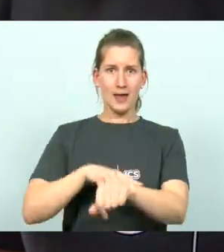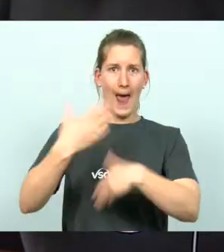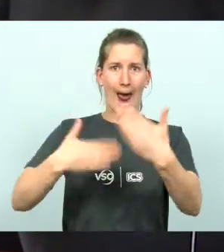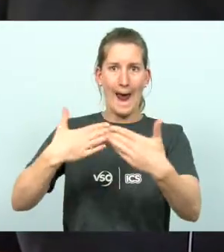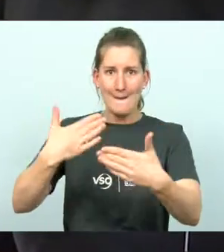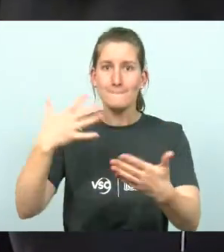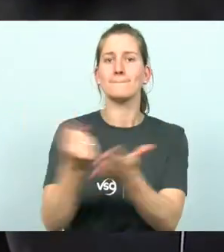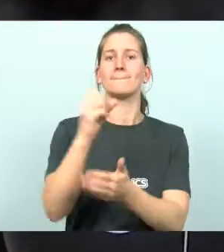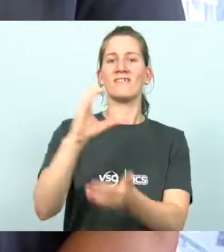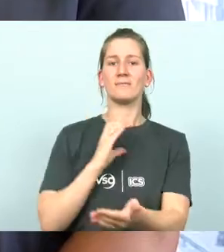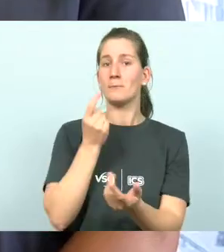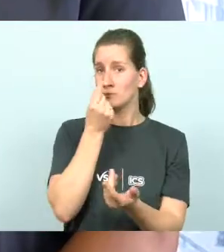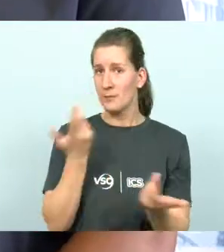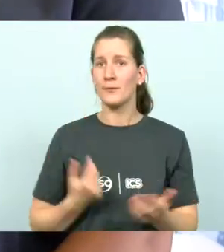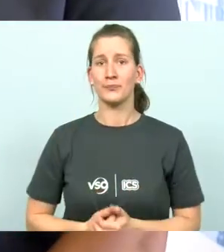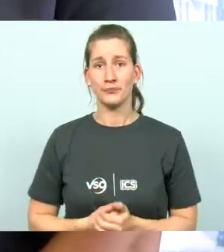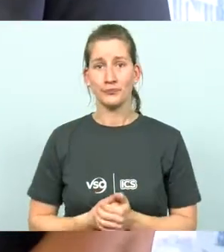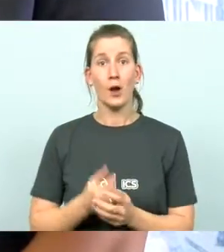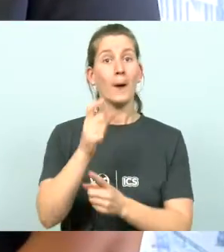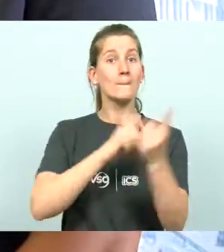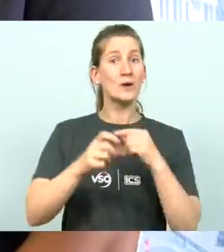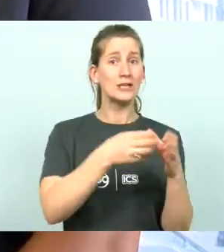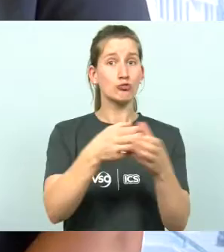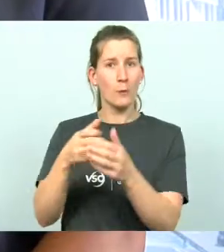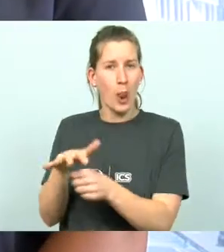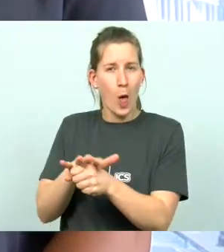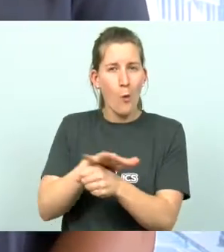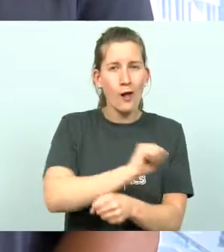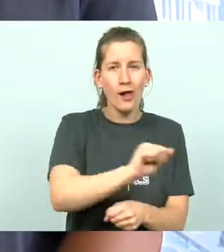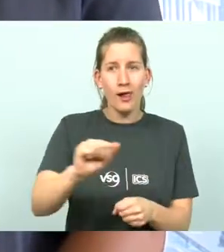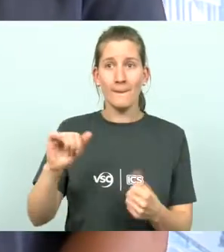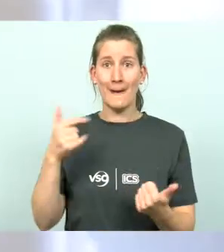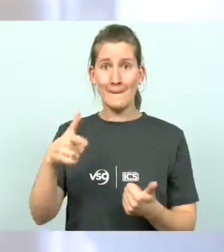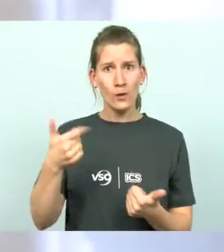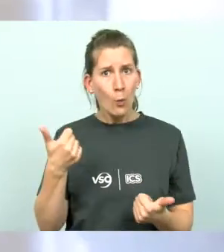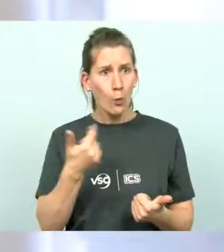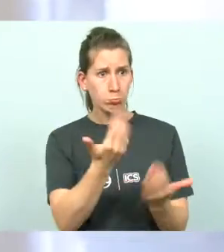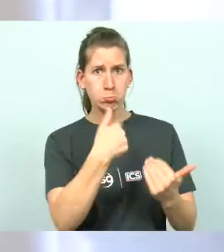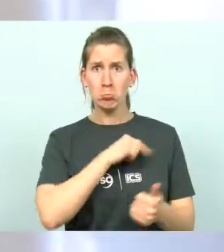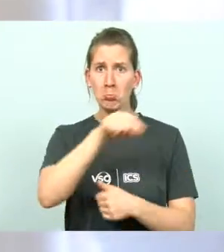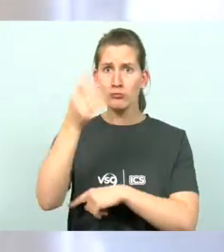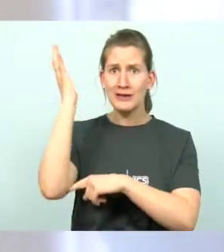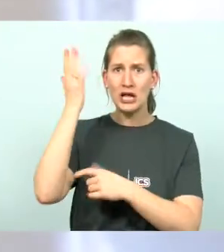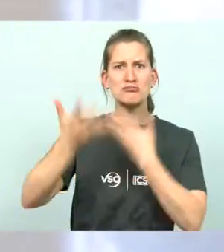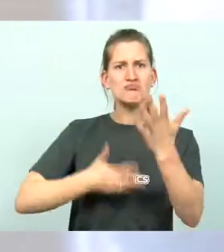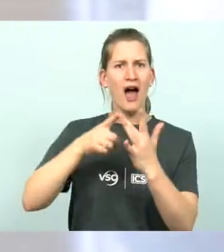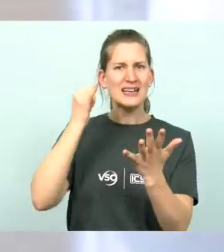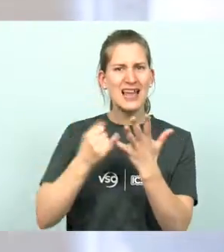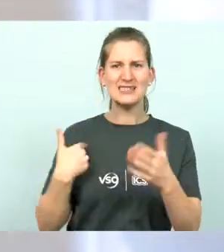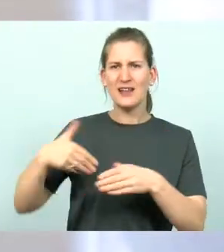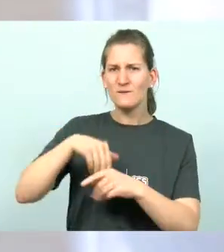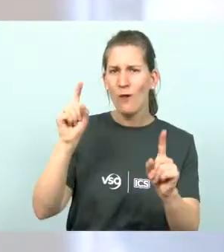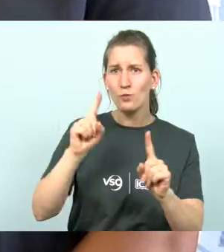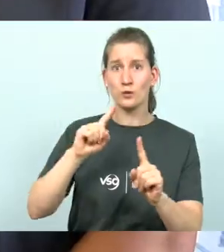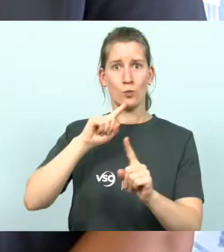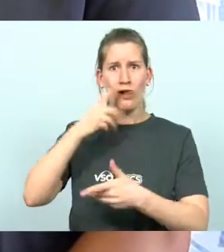being successful. Community groups. Local community groups might be interested in hearing about ICS and what you're going to do, and they may even